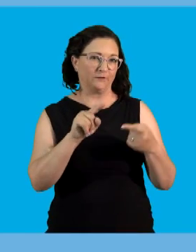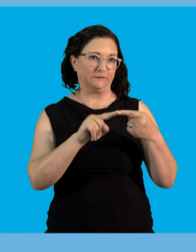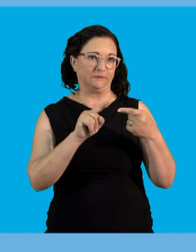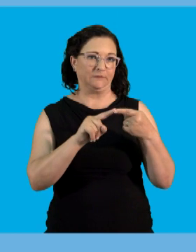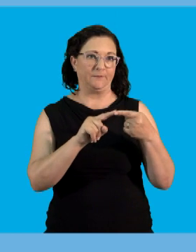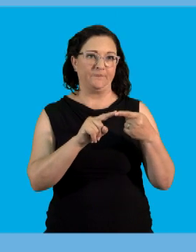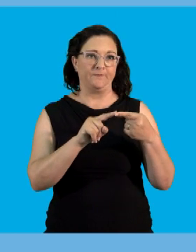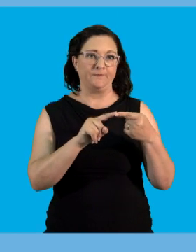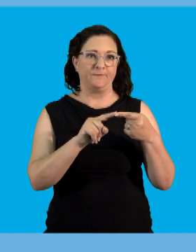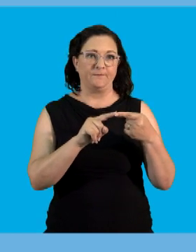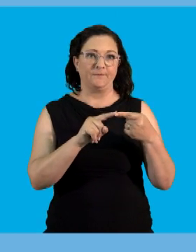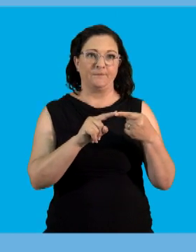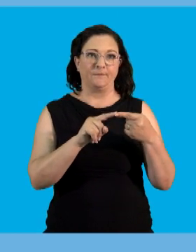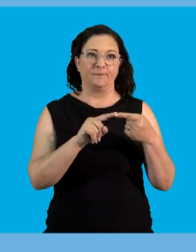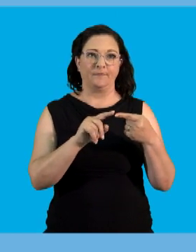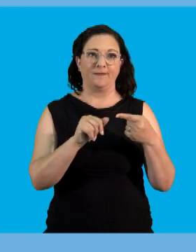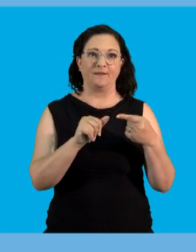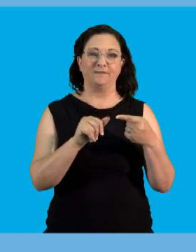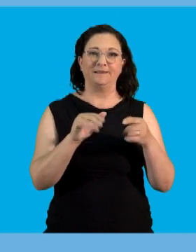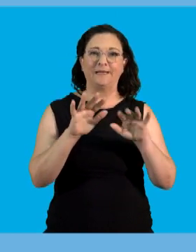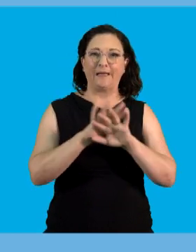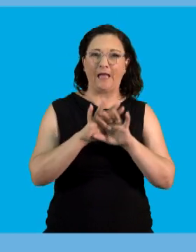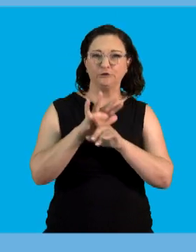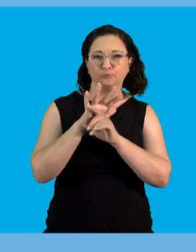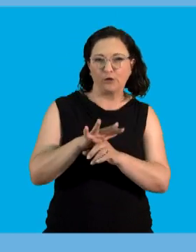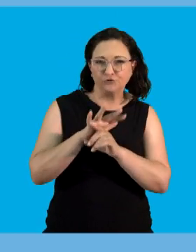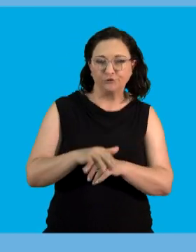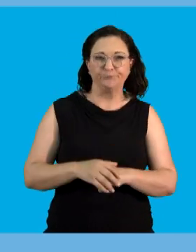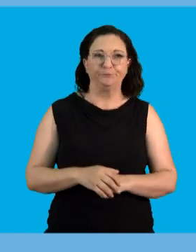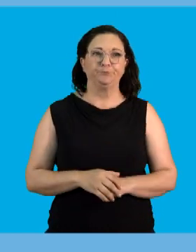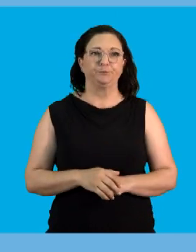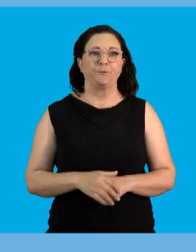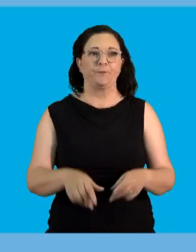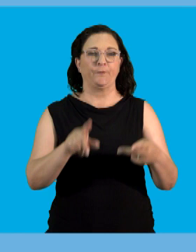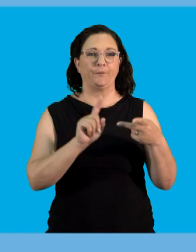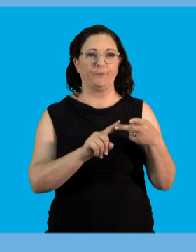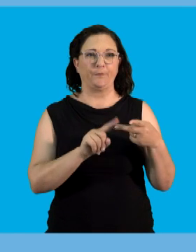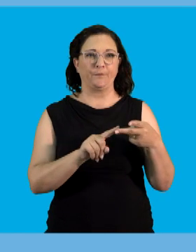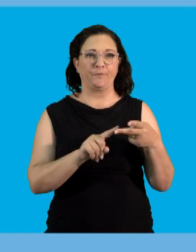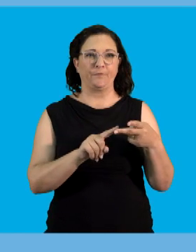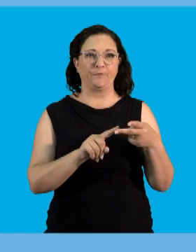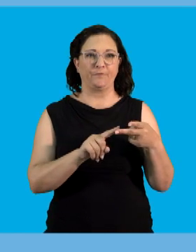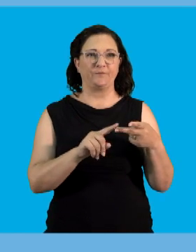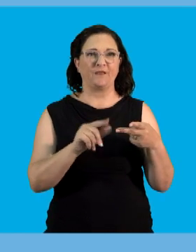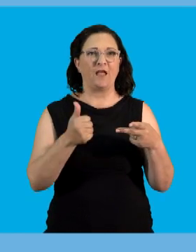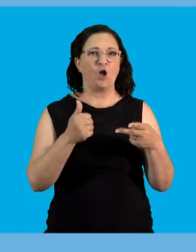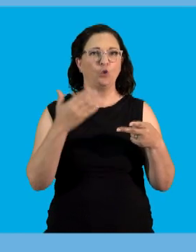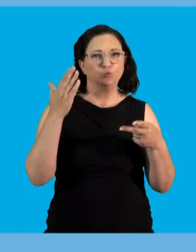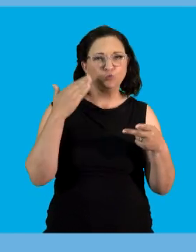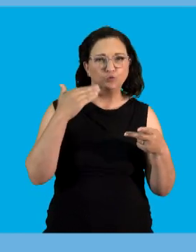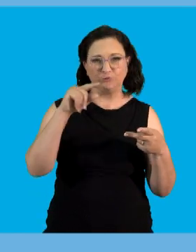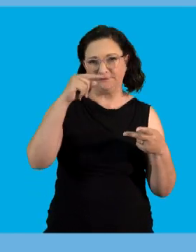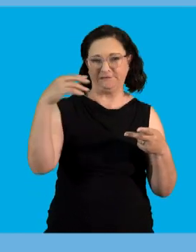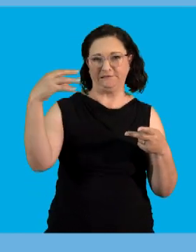be able to know. Number one, you should be able to explain the concept of gas pressure. You also need to be able to explain how cooling